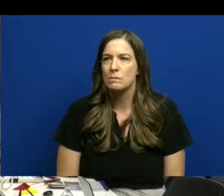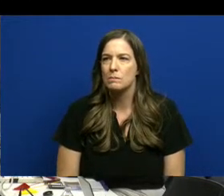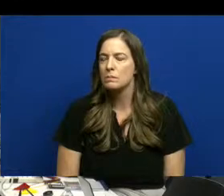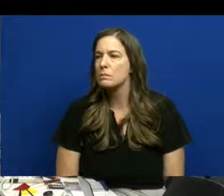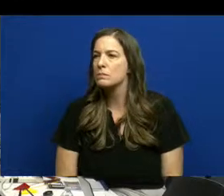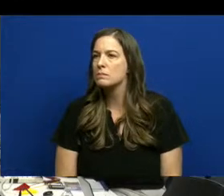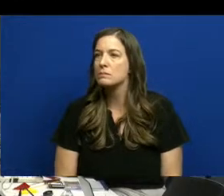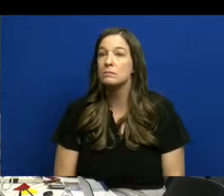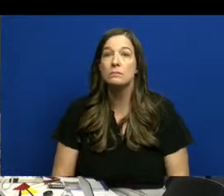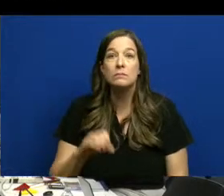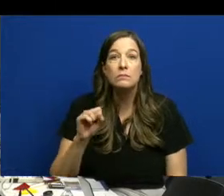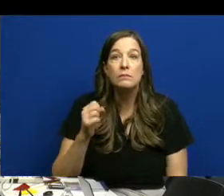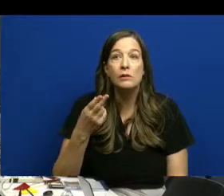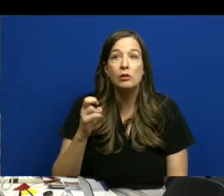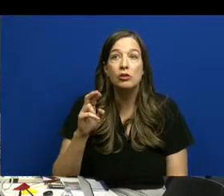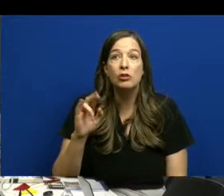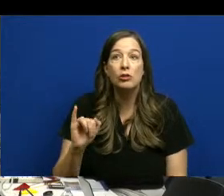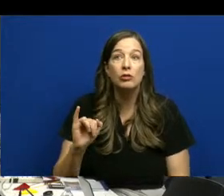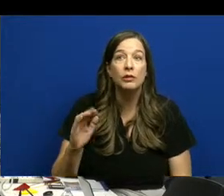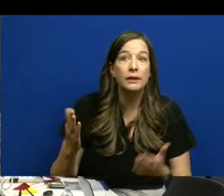Is she in the room with us?